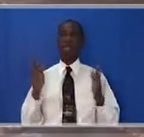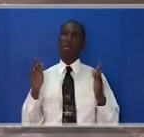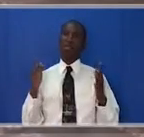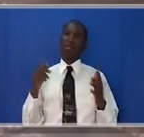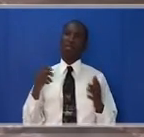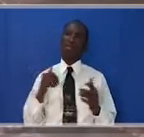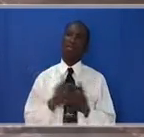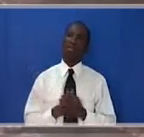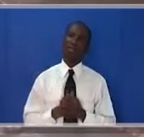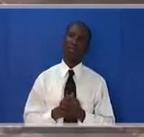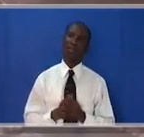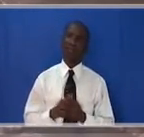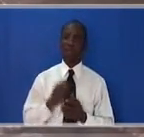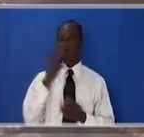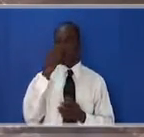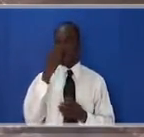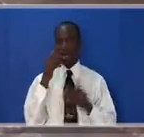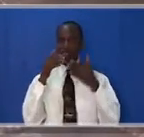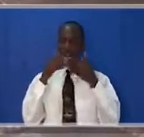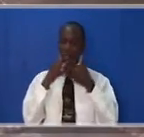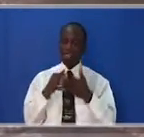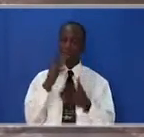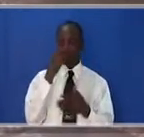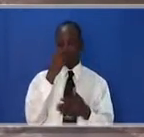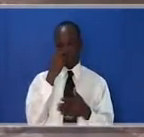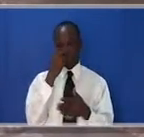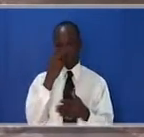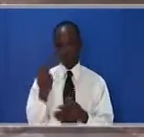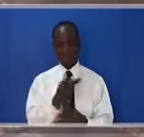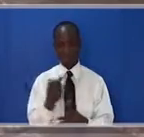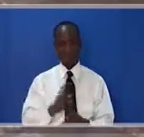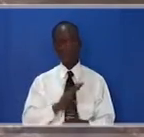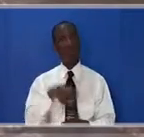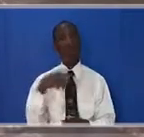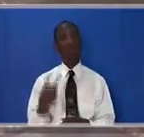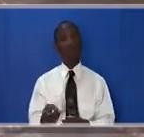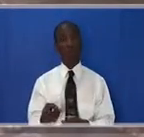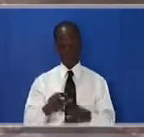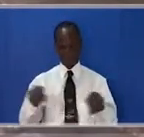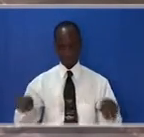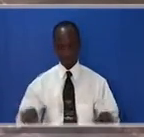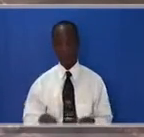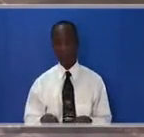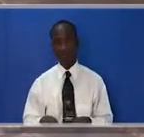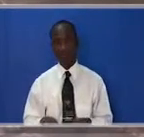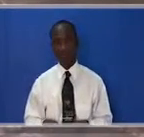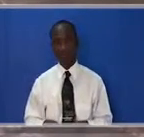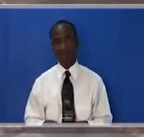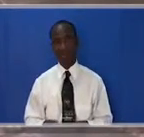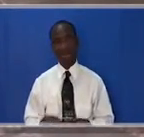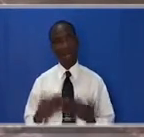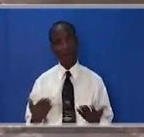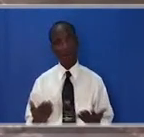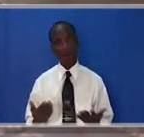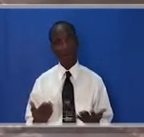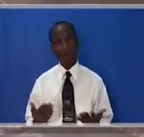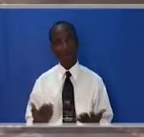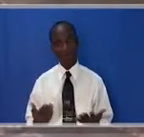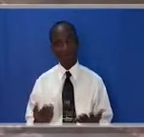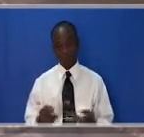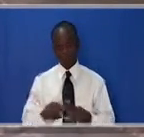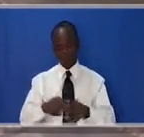Jesus said, if the blind leads the blind, both will fall into a ditch. What kind of ditch? The ditch